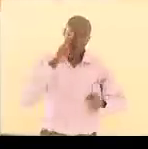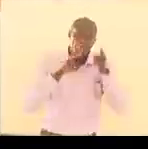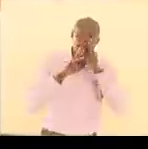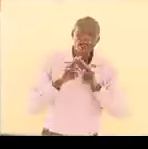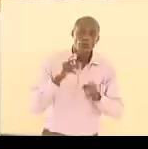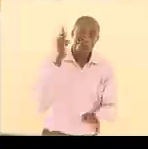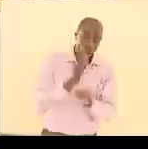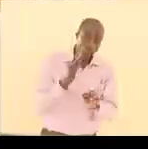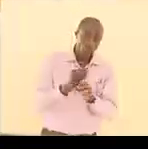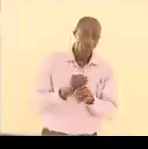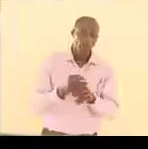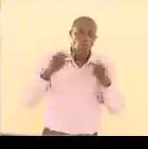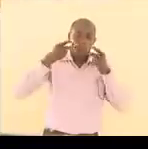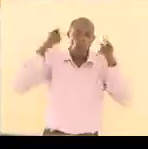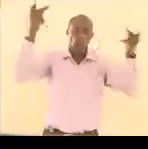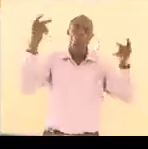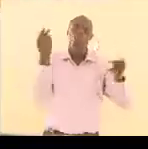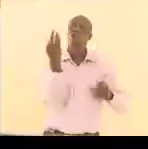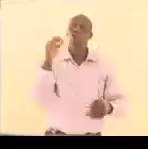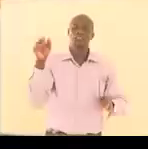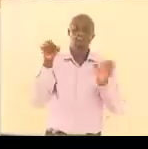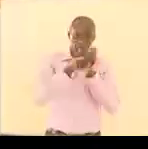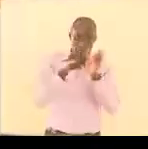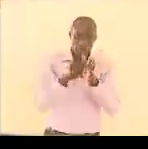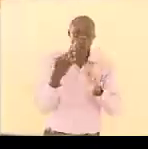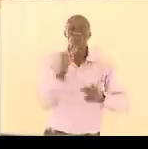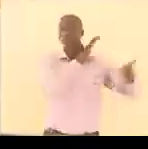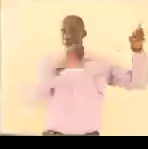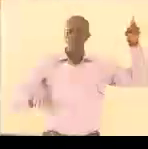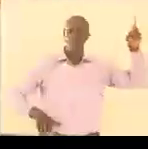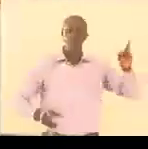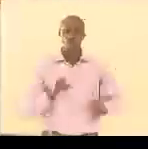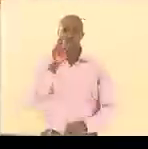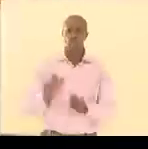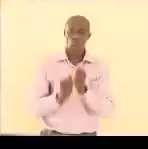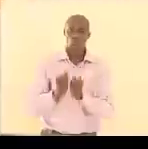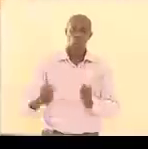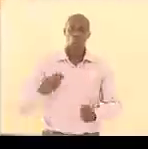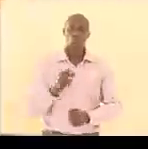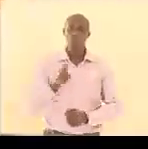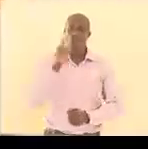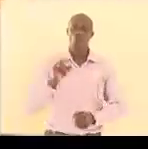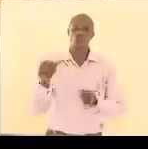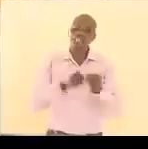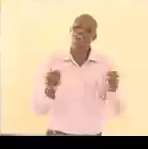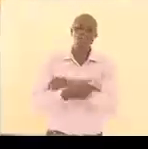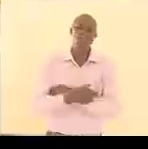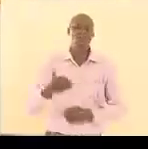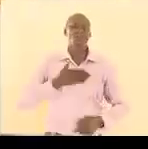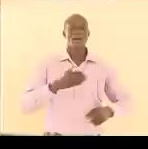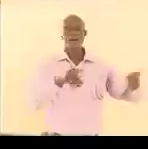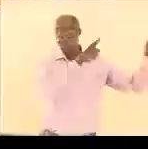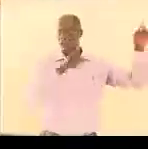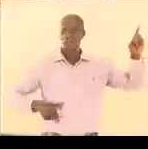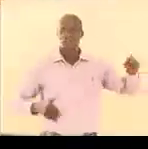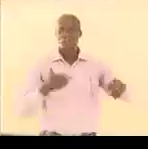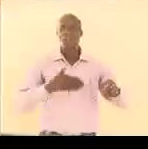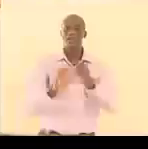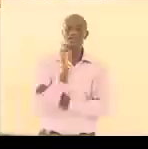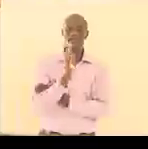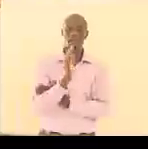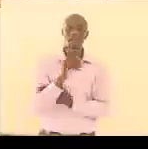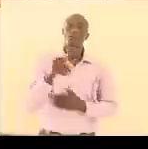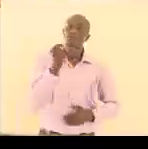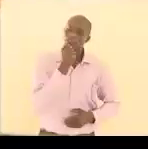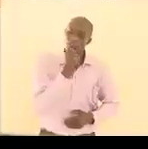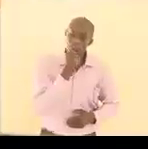became the most powerful proclamation of the identity of Christ, which we still use every day. "My Lord and my God."